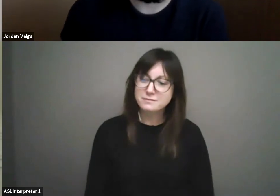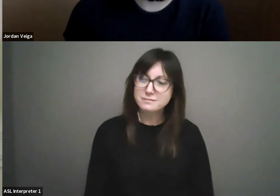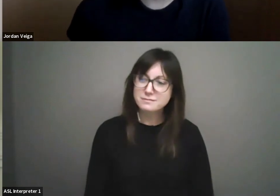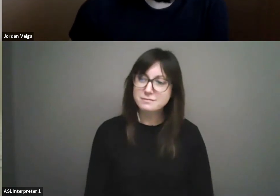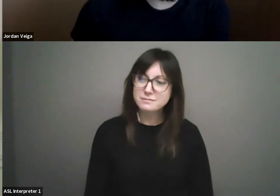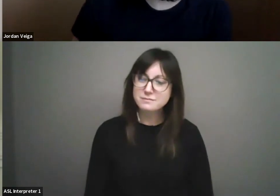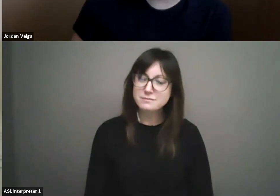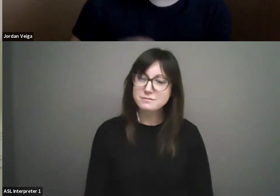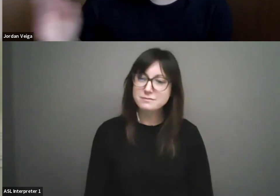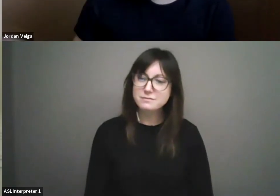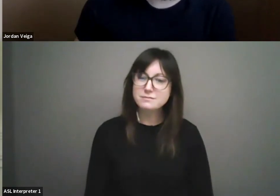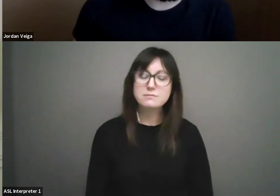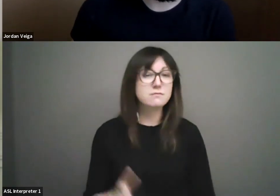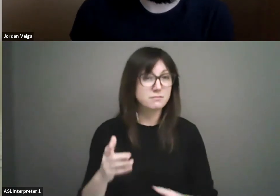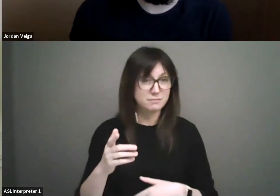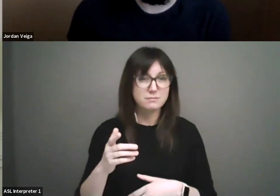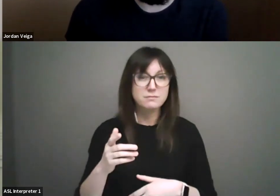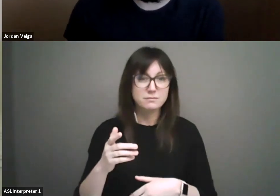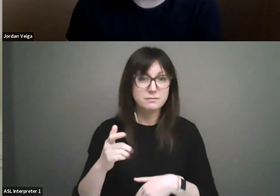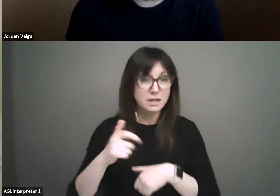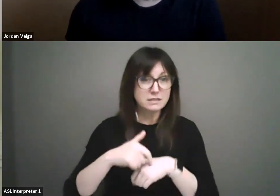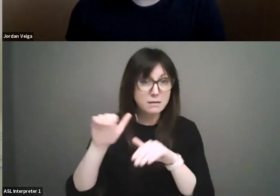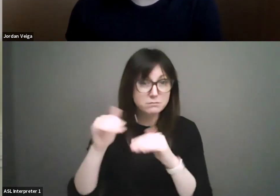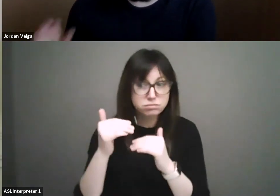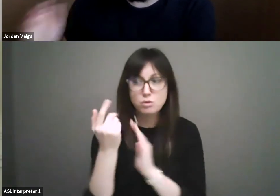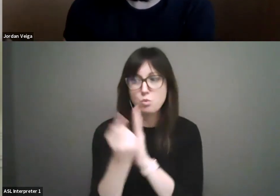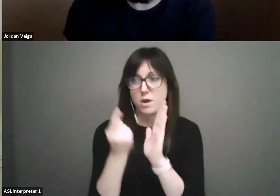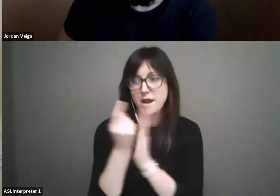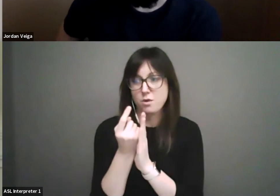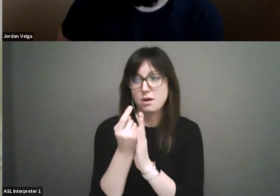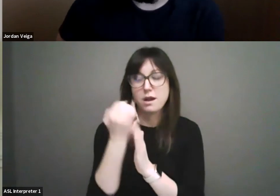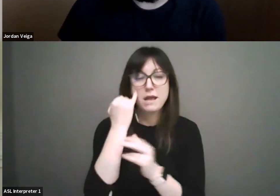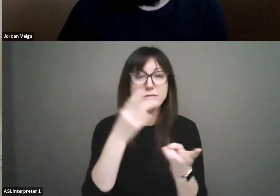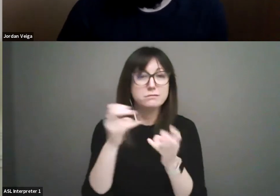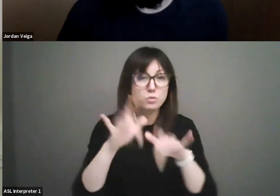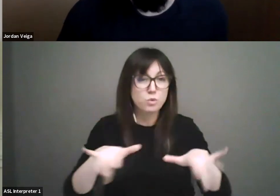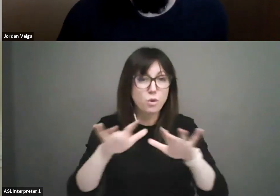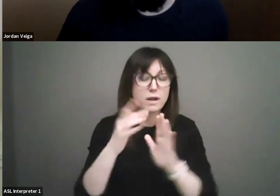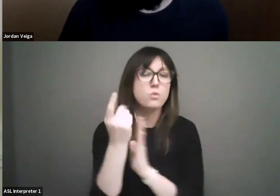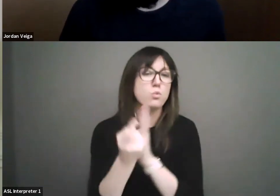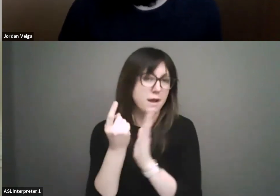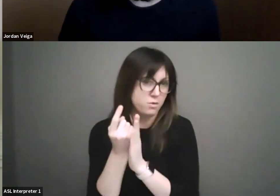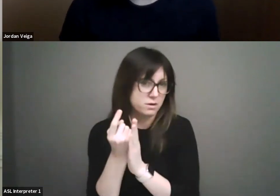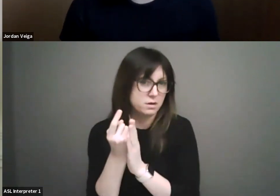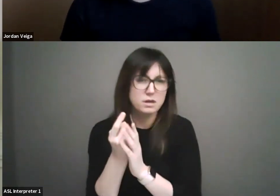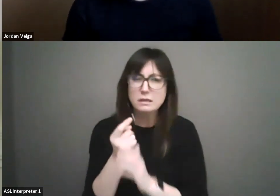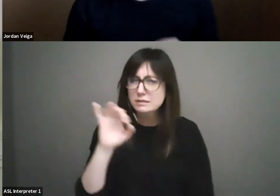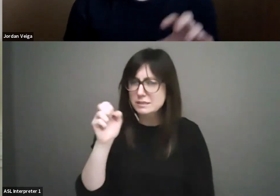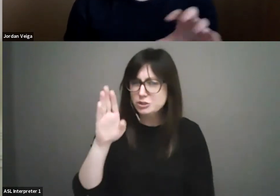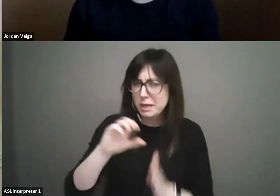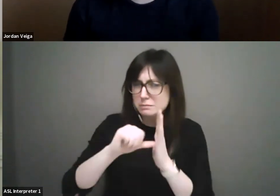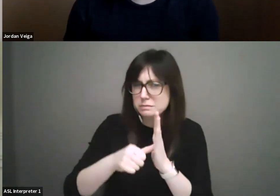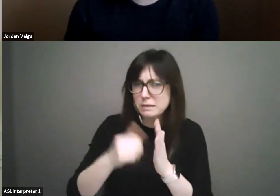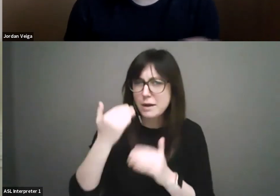Yeah, so time limit is an hour. For recording, it's an hour. And I'm not sure if Jacob highlighted it, but if you